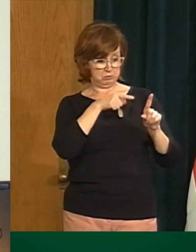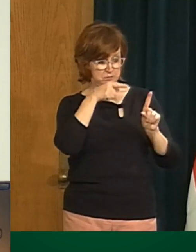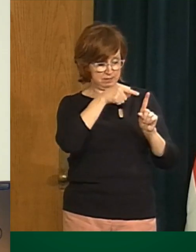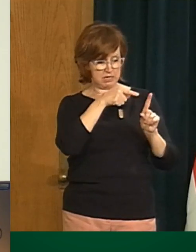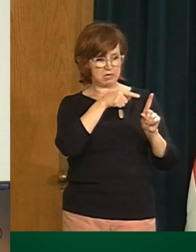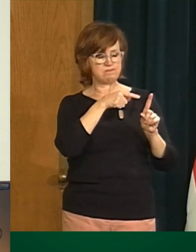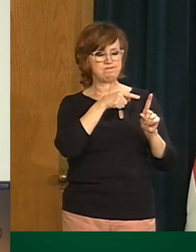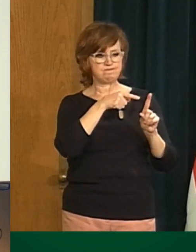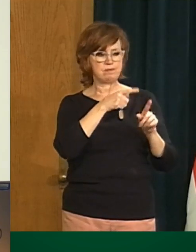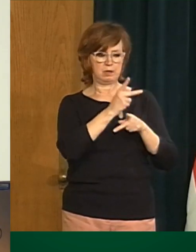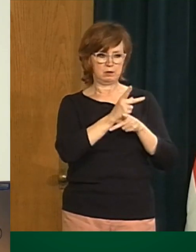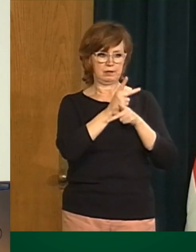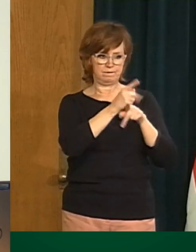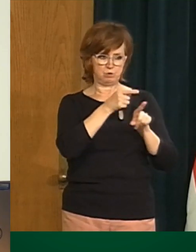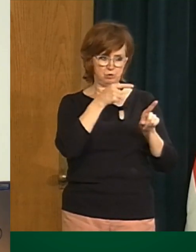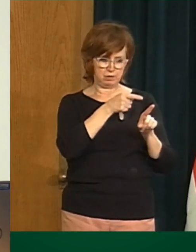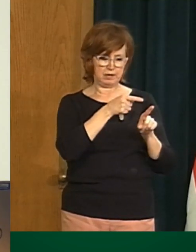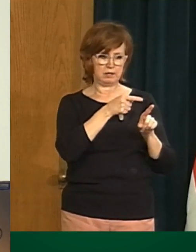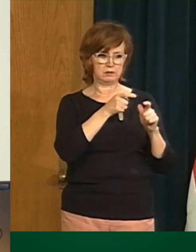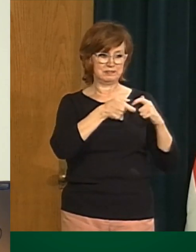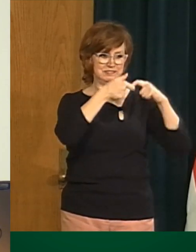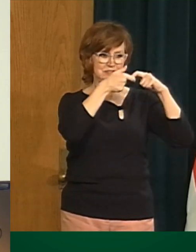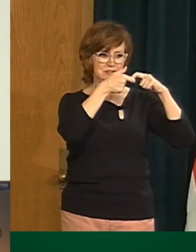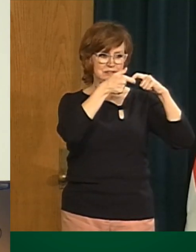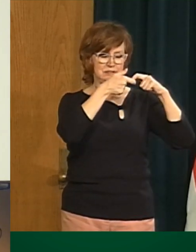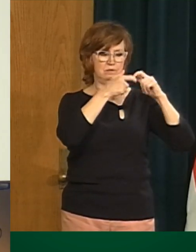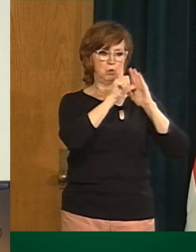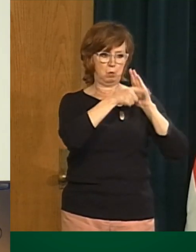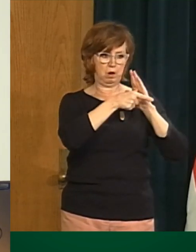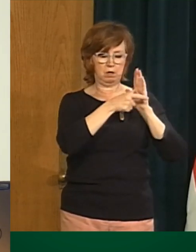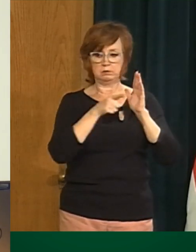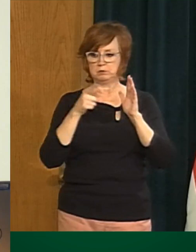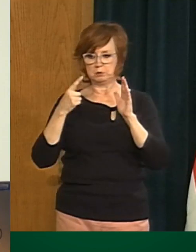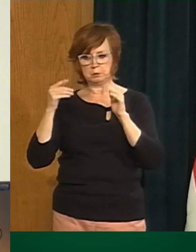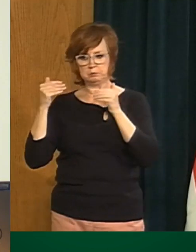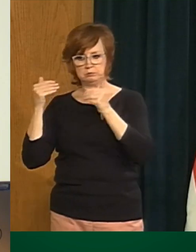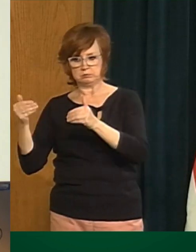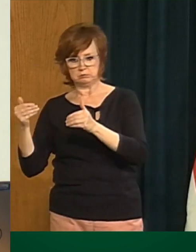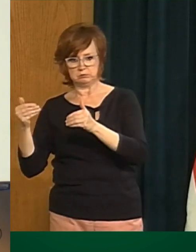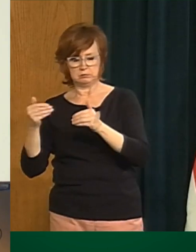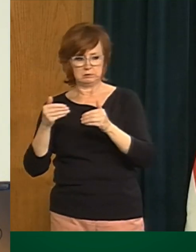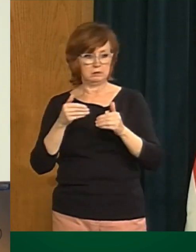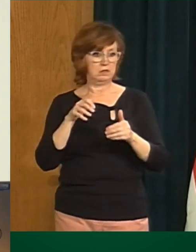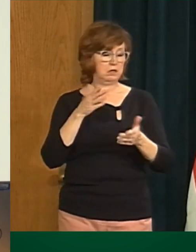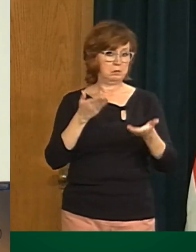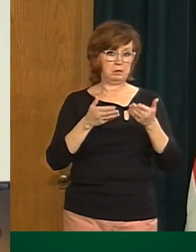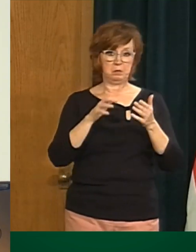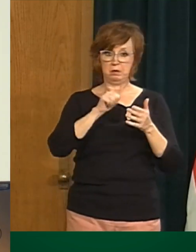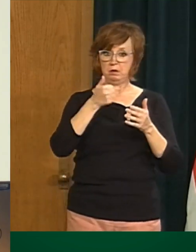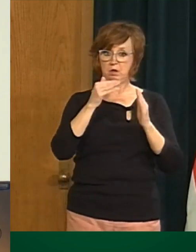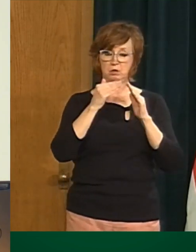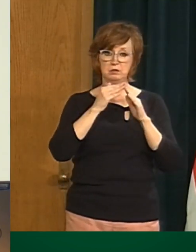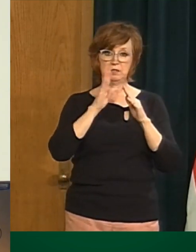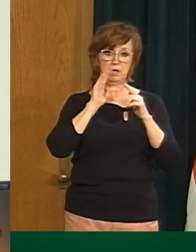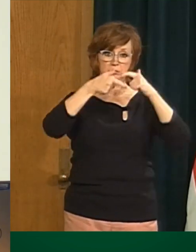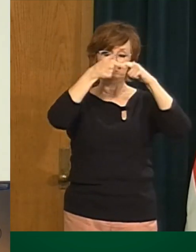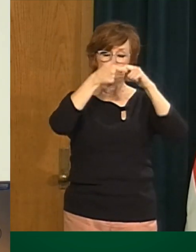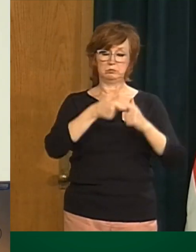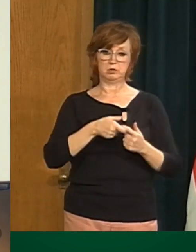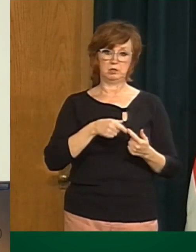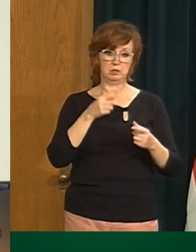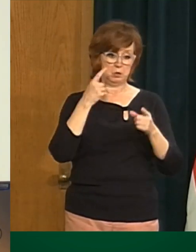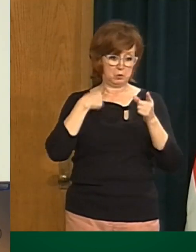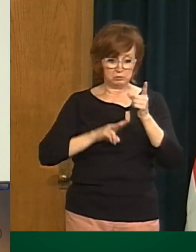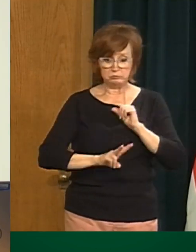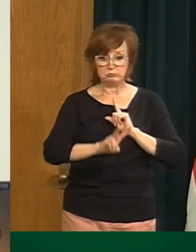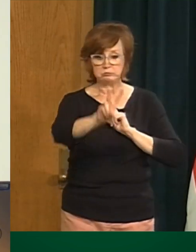be. And in that way, I think we can all learn to minimize transmission as much as we can protect the most vulnerable, because